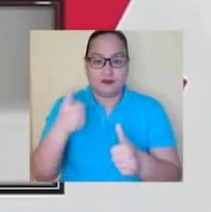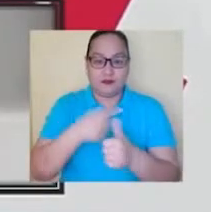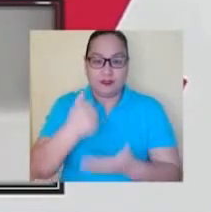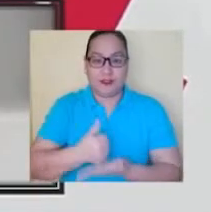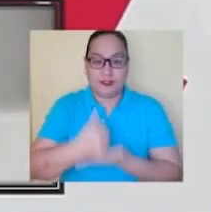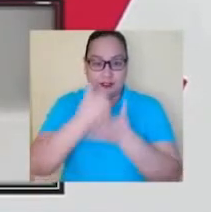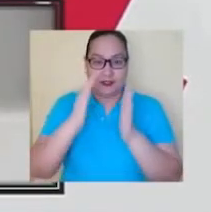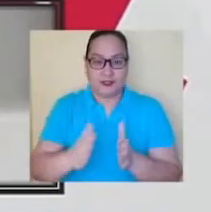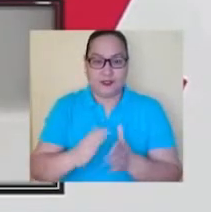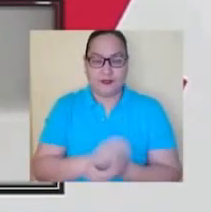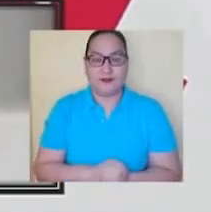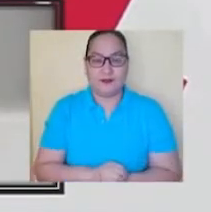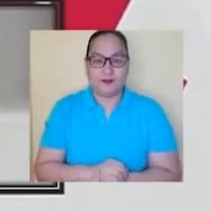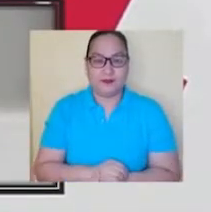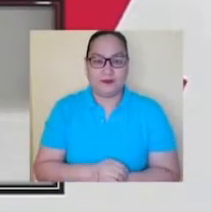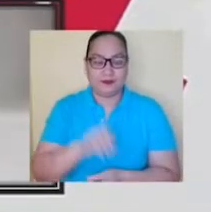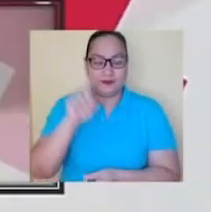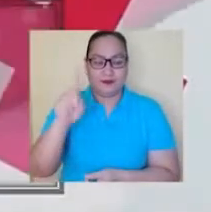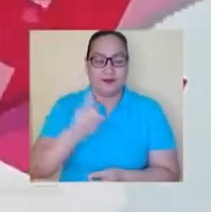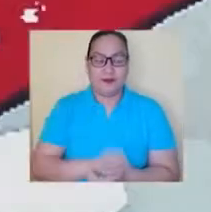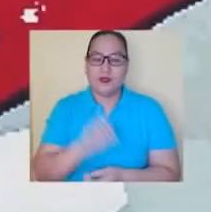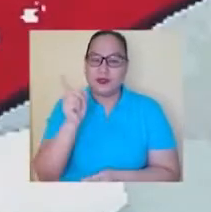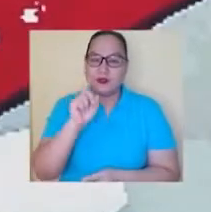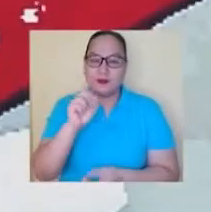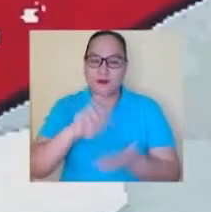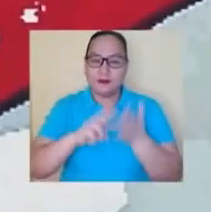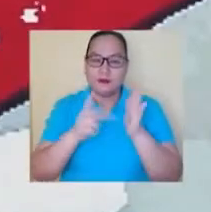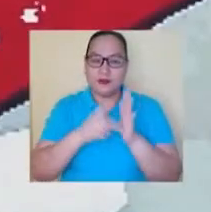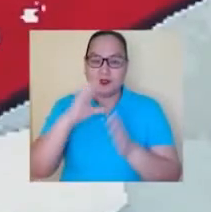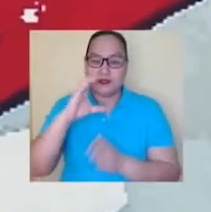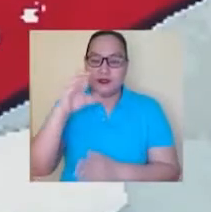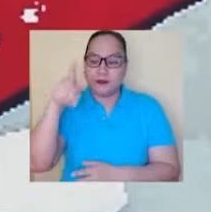1. What is CPR?